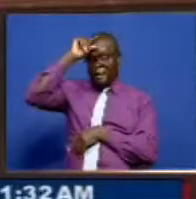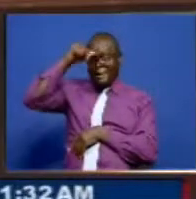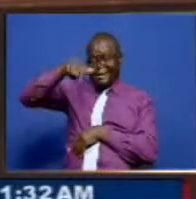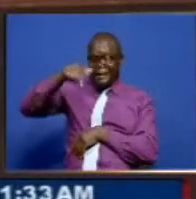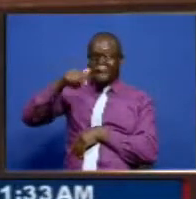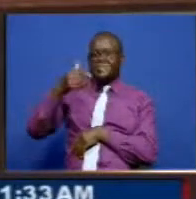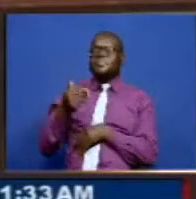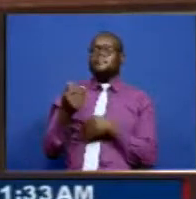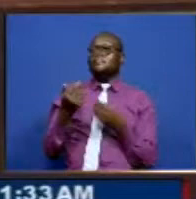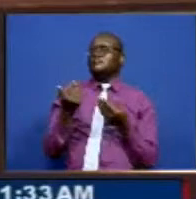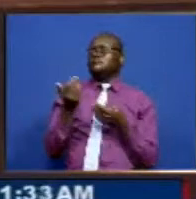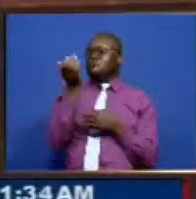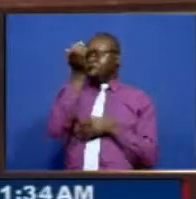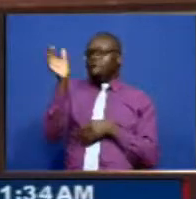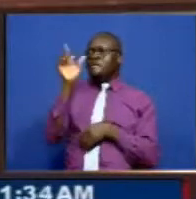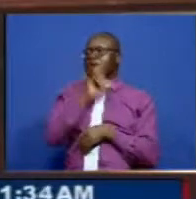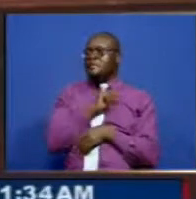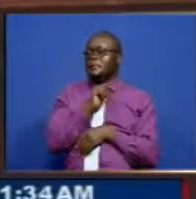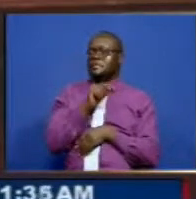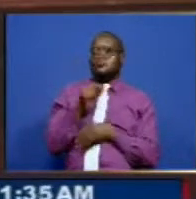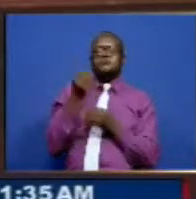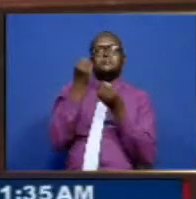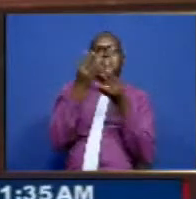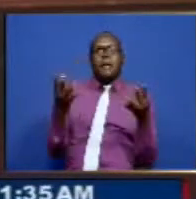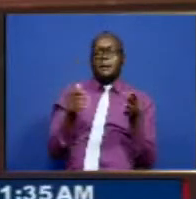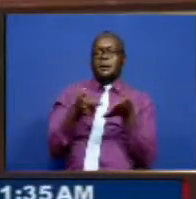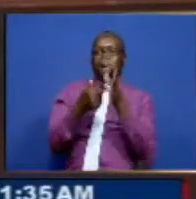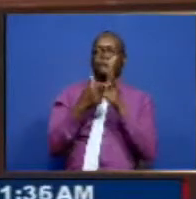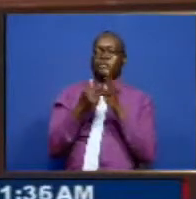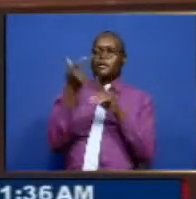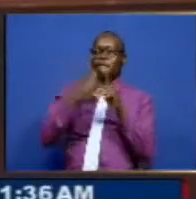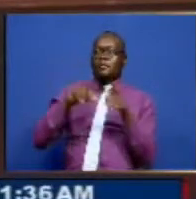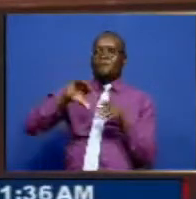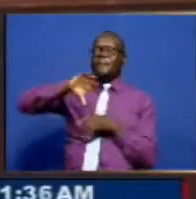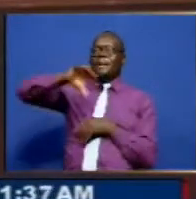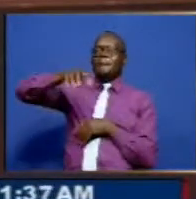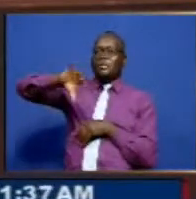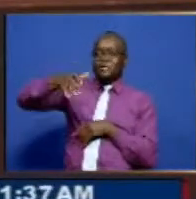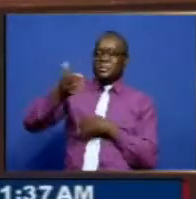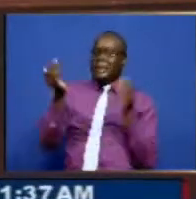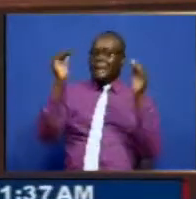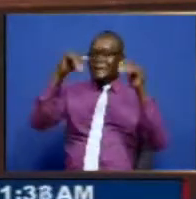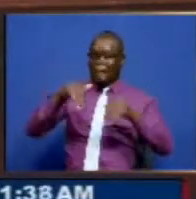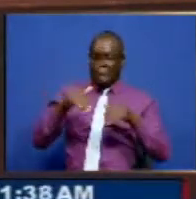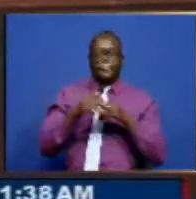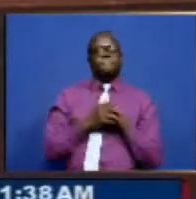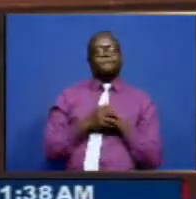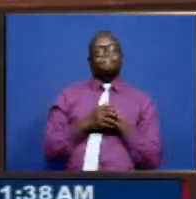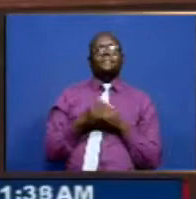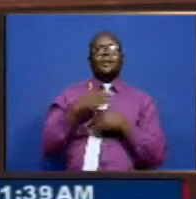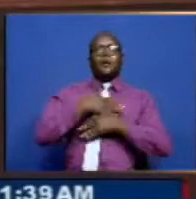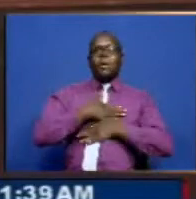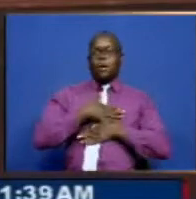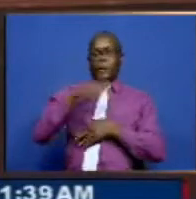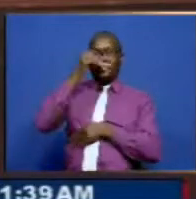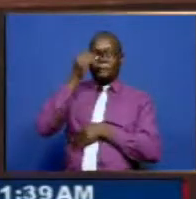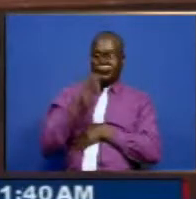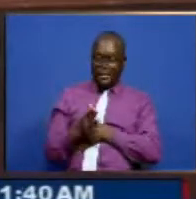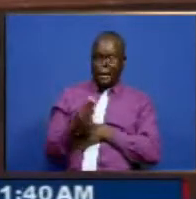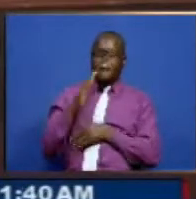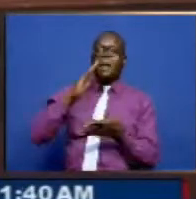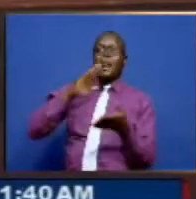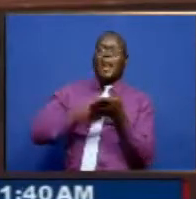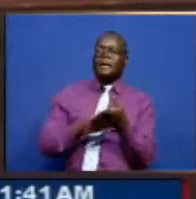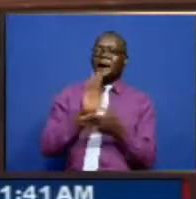This was despite the several requests coming from the Assembly. For instance, the Honorable Speaker, in a